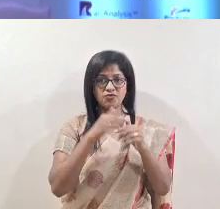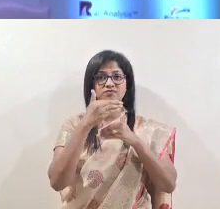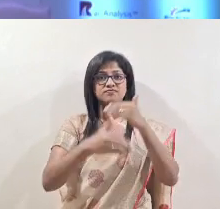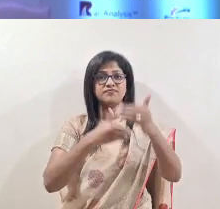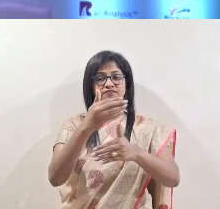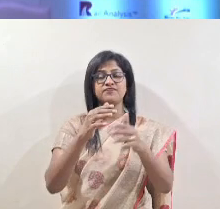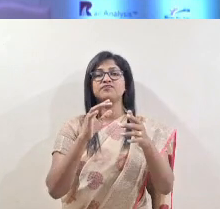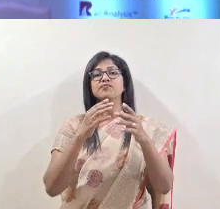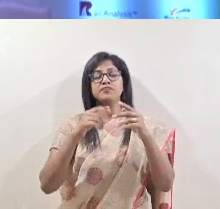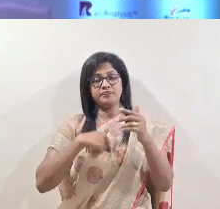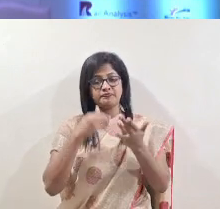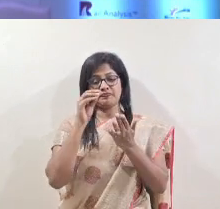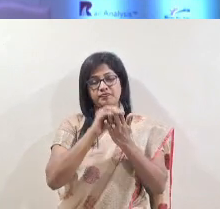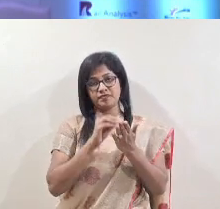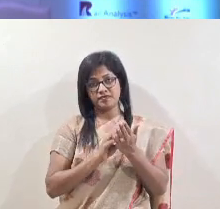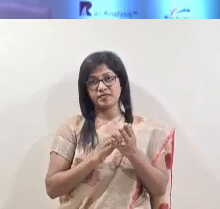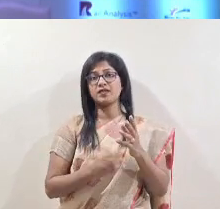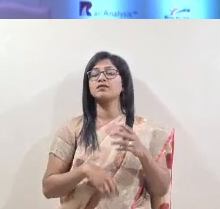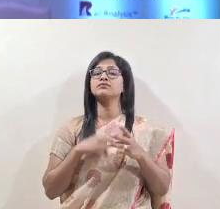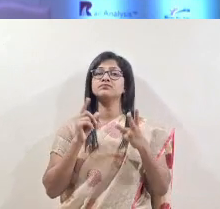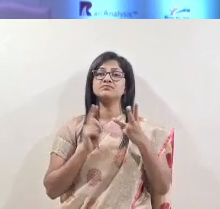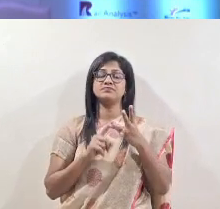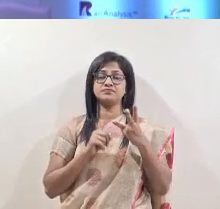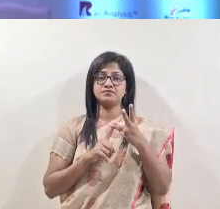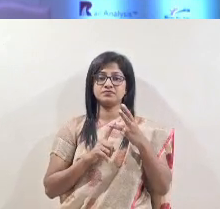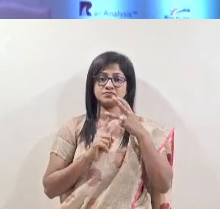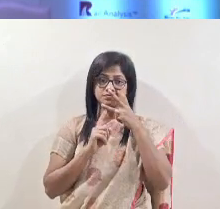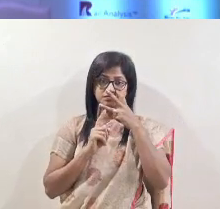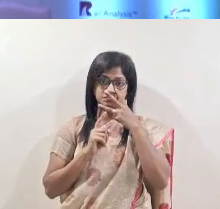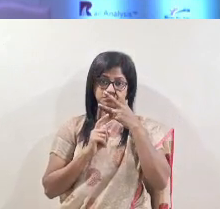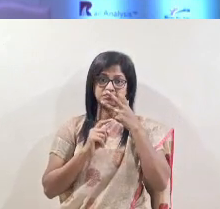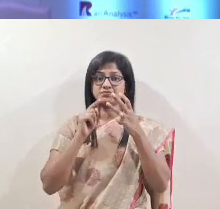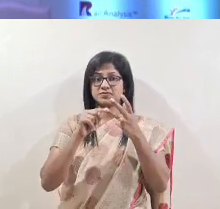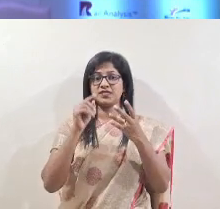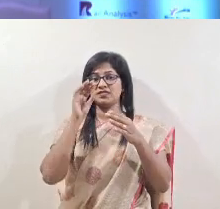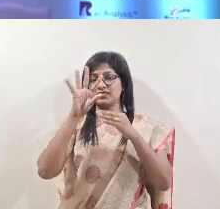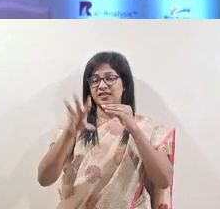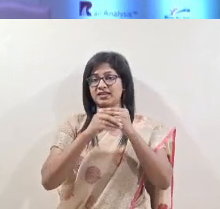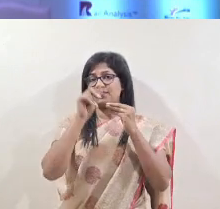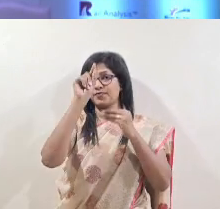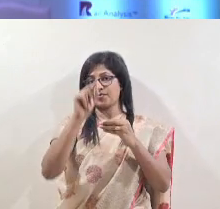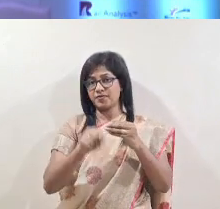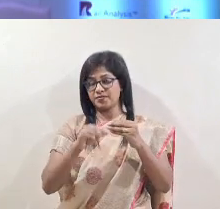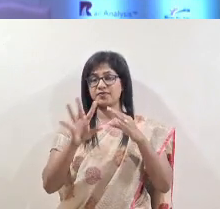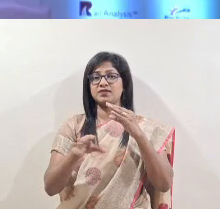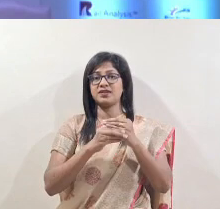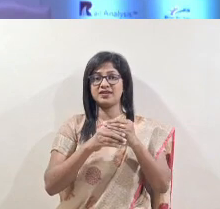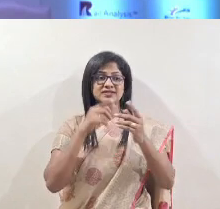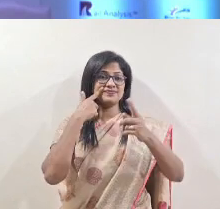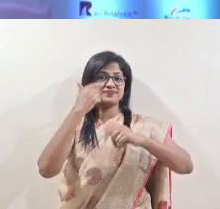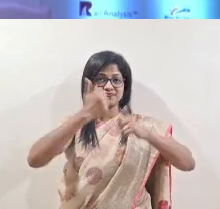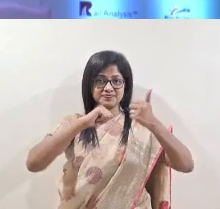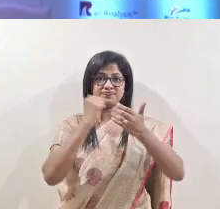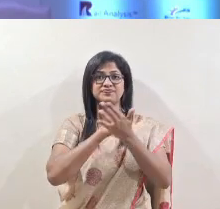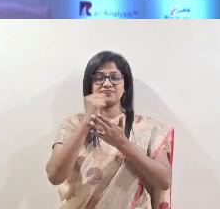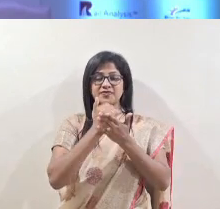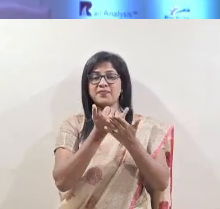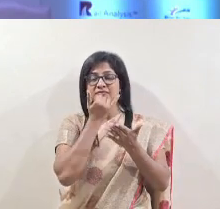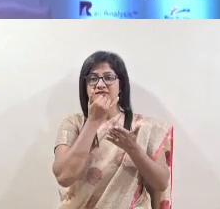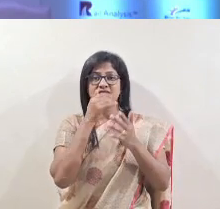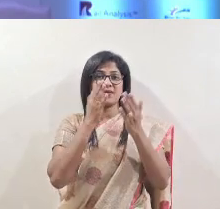manually. Third, then we had included these parameters, and using trial and error method, we